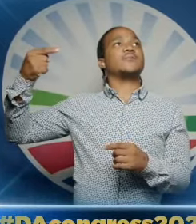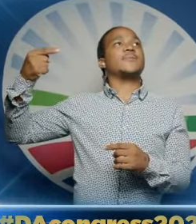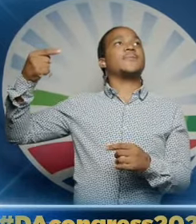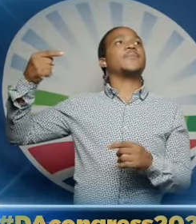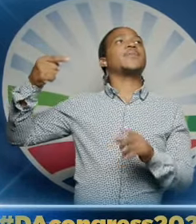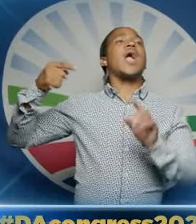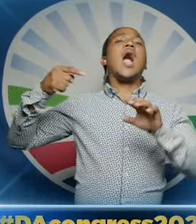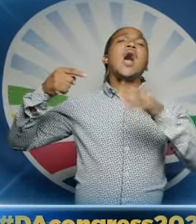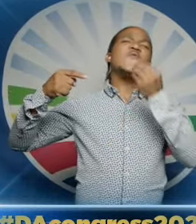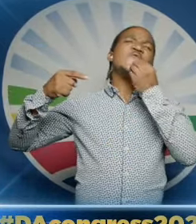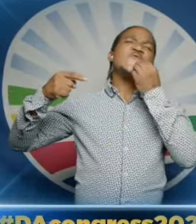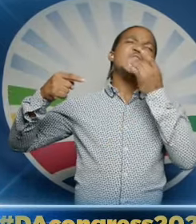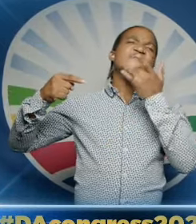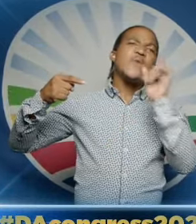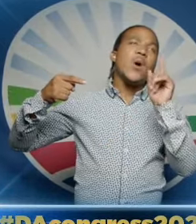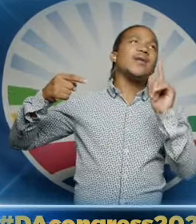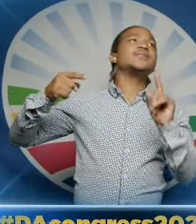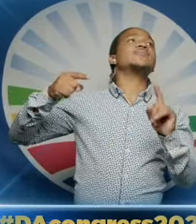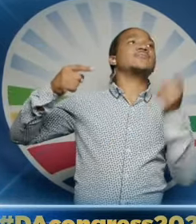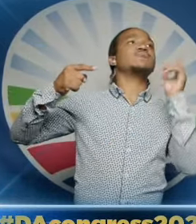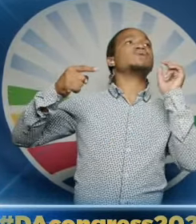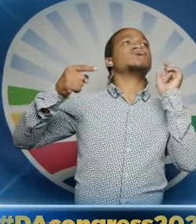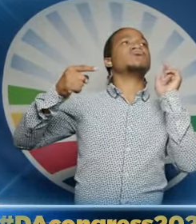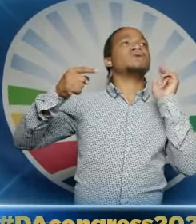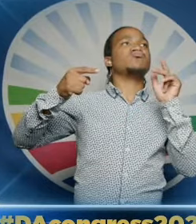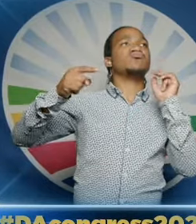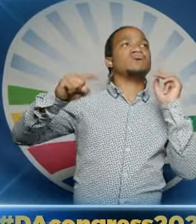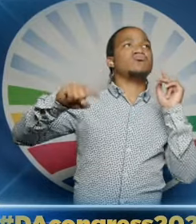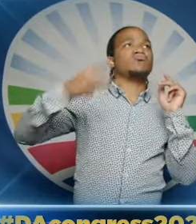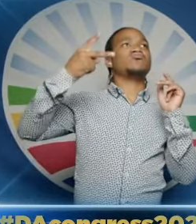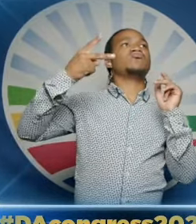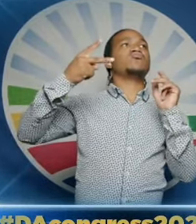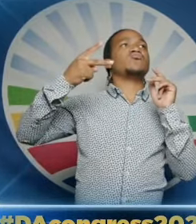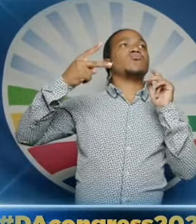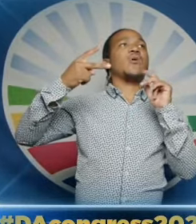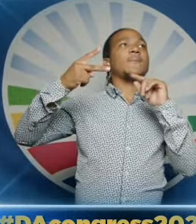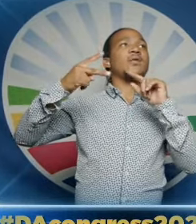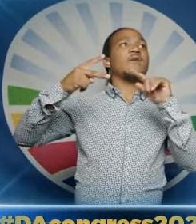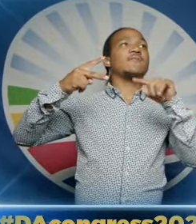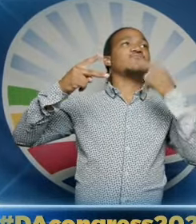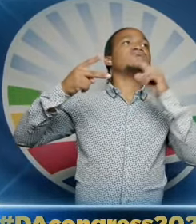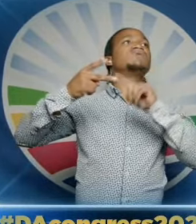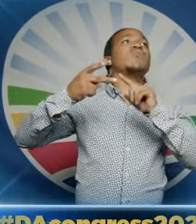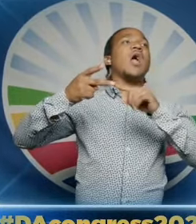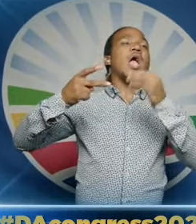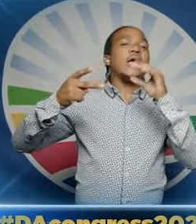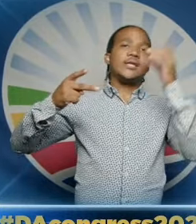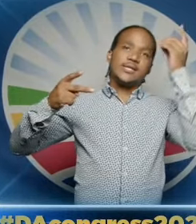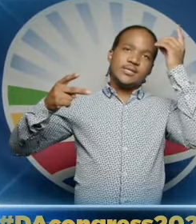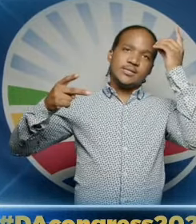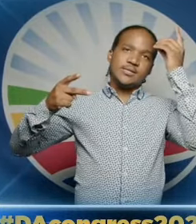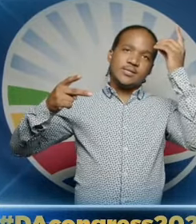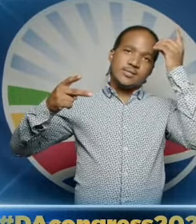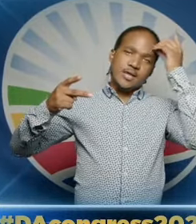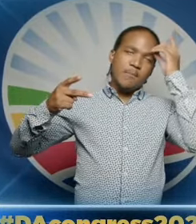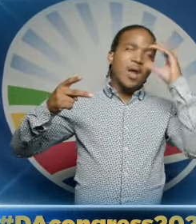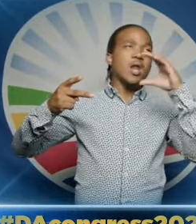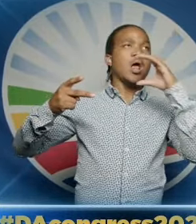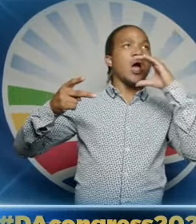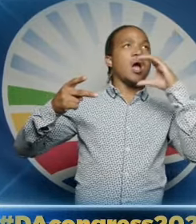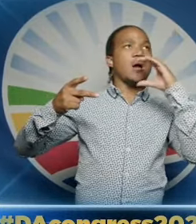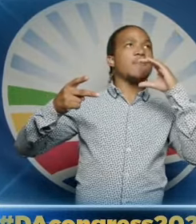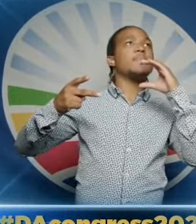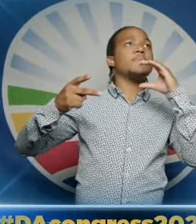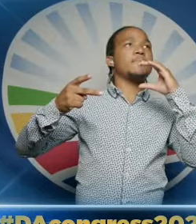click the add button again, and you'll add them to the second position. So this is your second favorite choice, Durban bunny cha. I'm